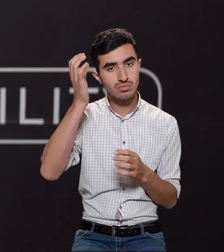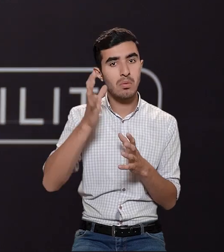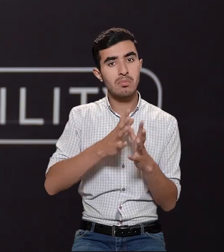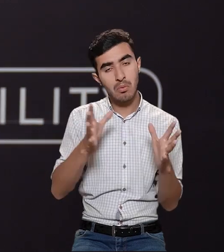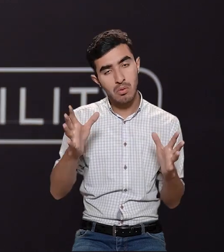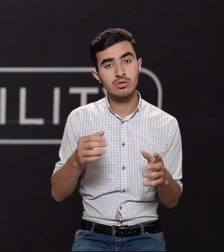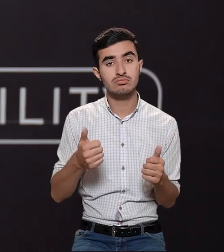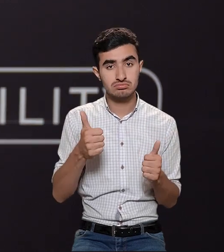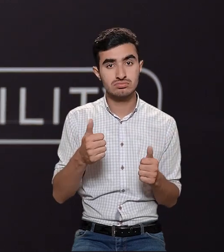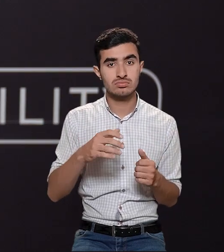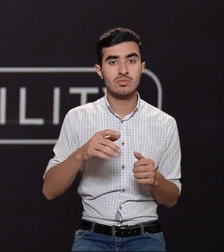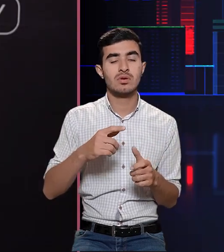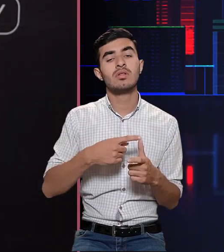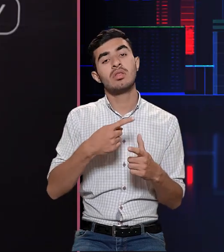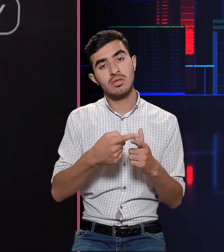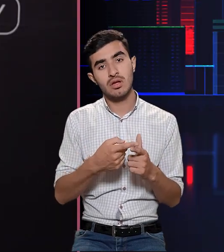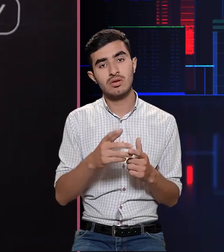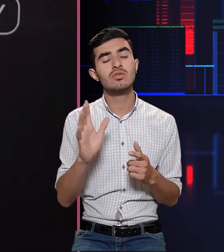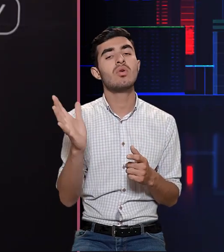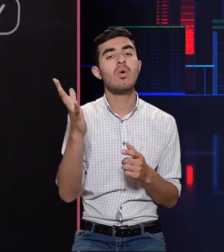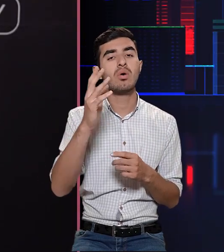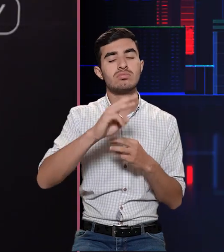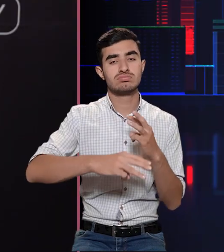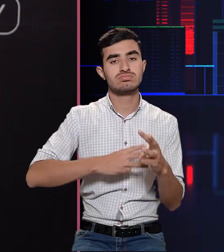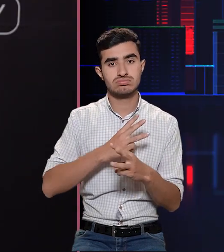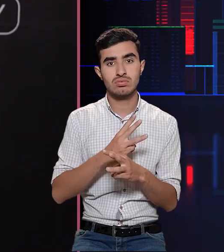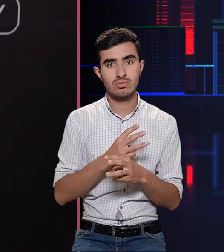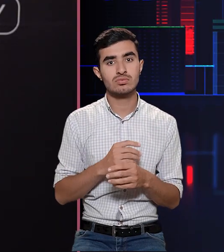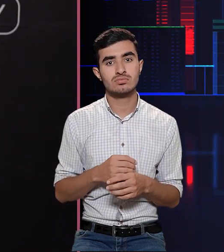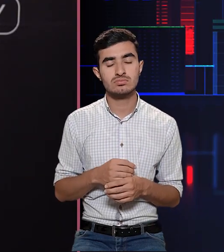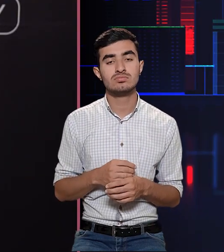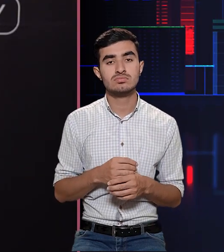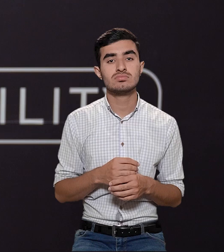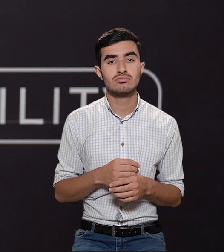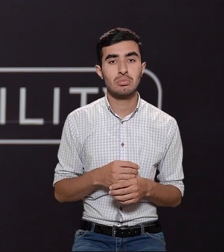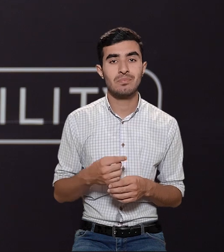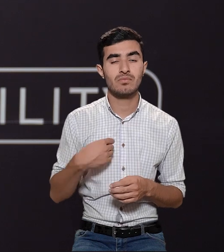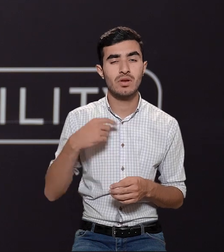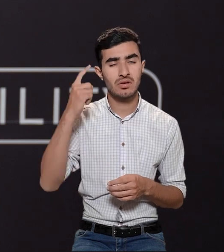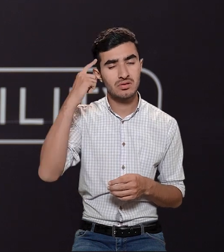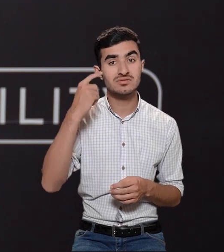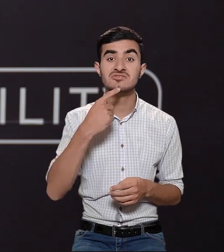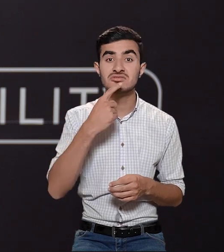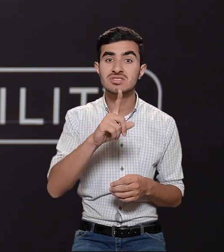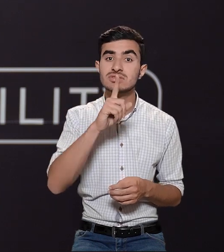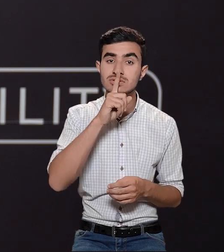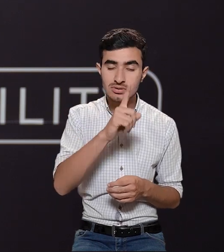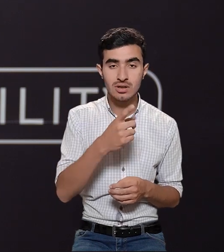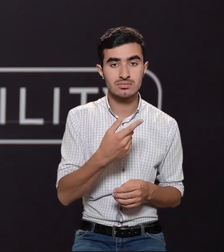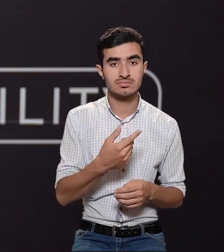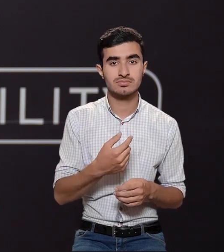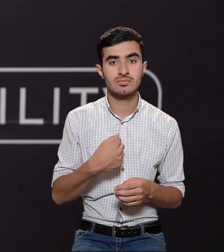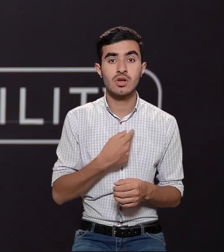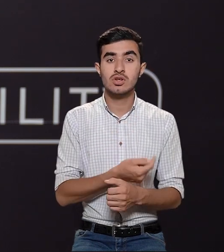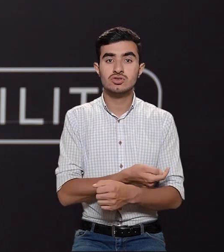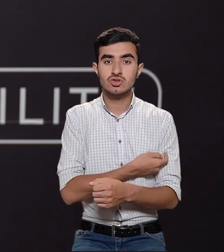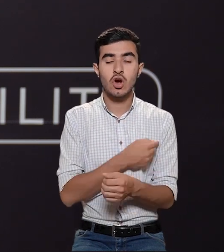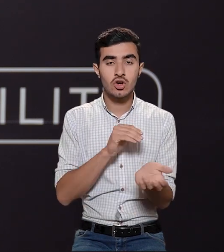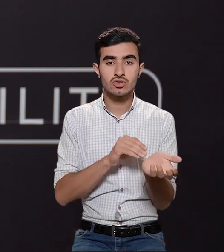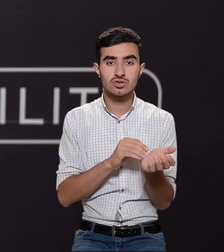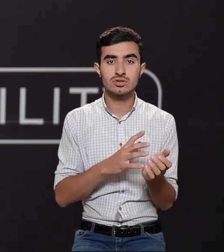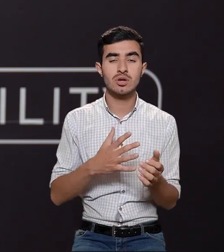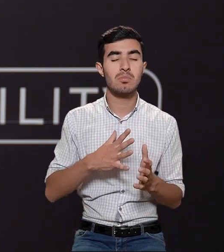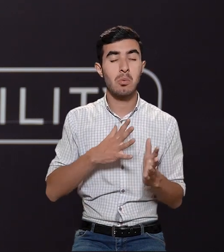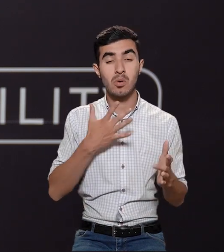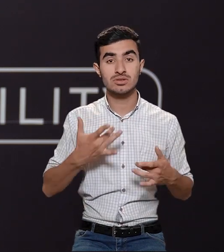to deal with them than if we compare it with the other developed countries. I tell you honestly, doctors are very,